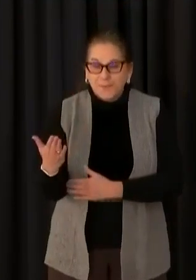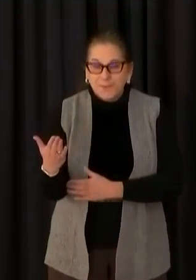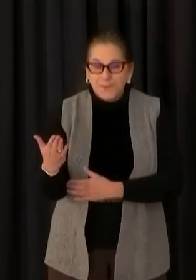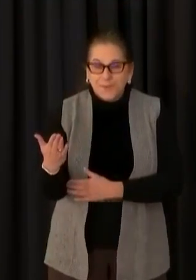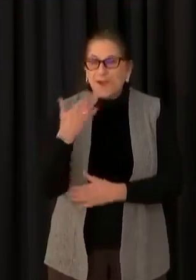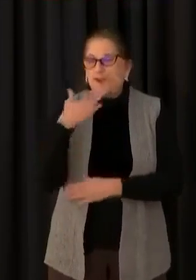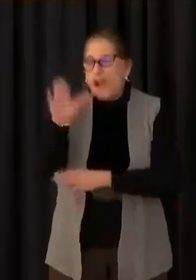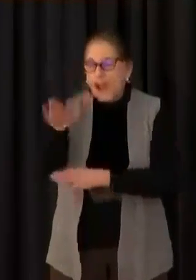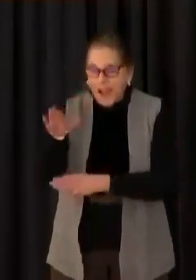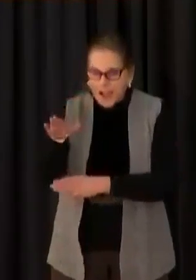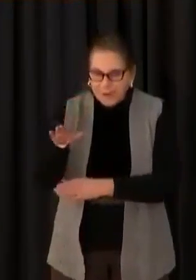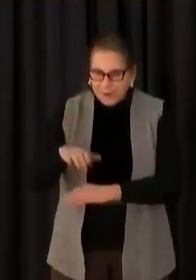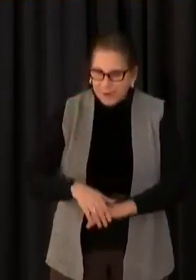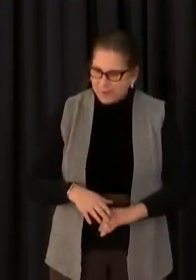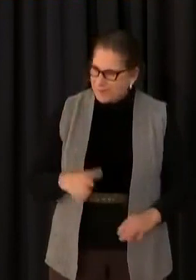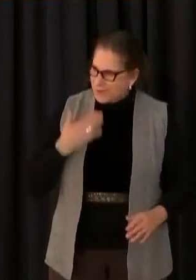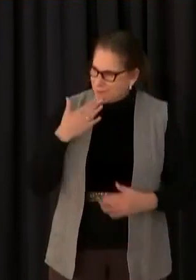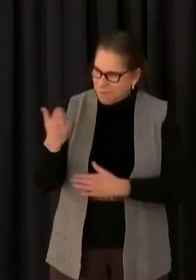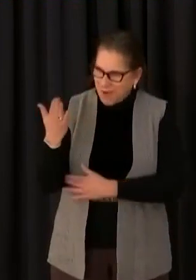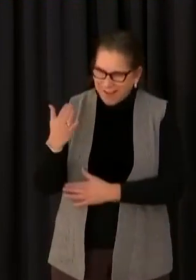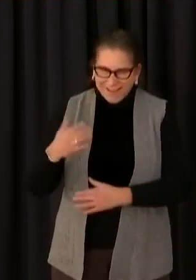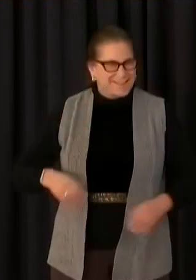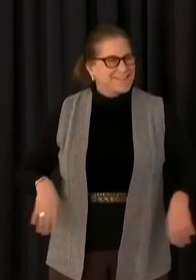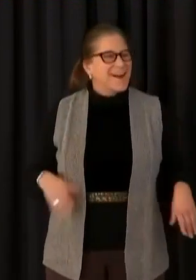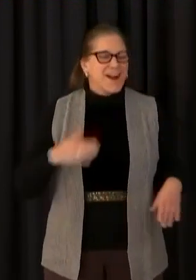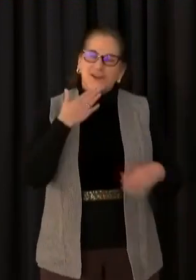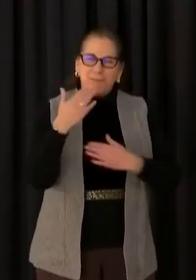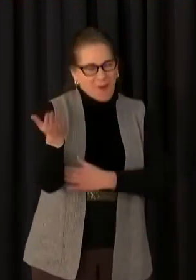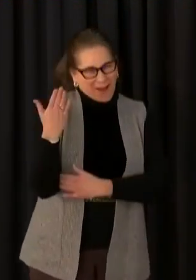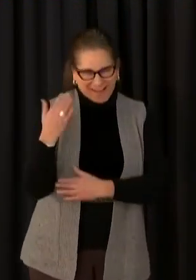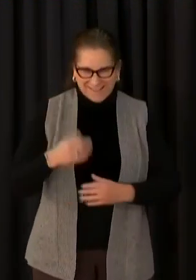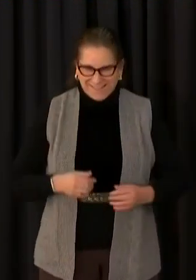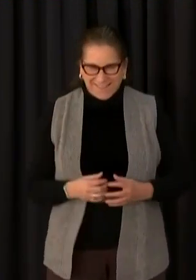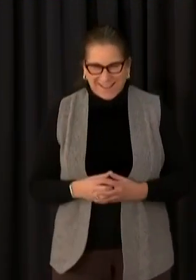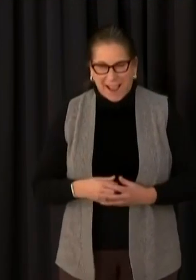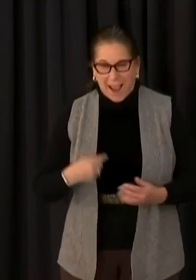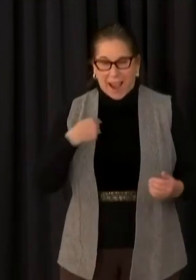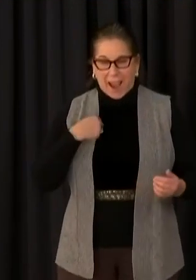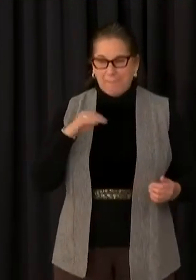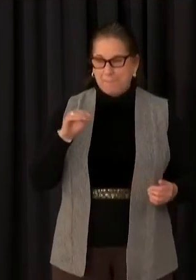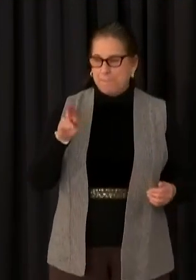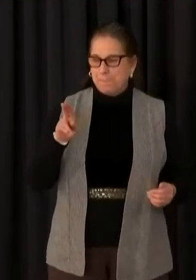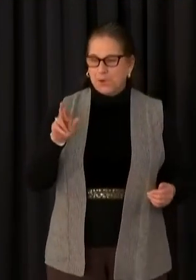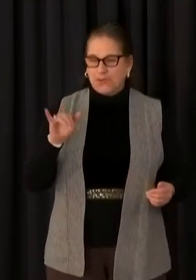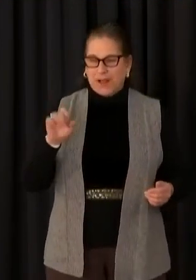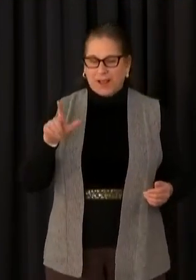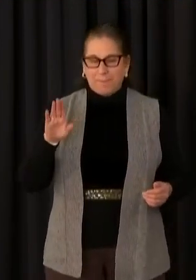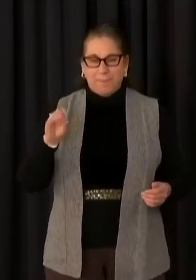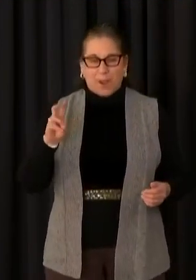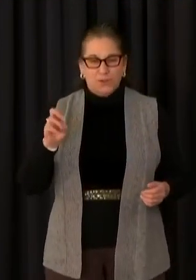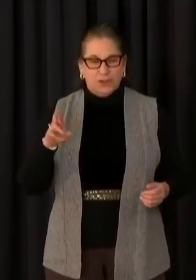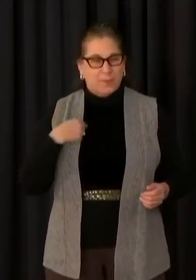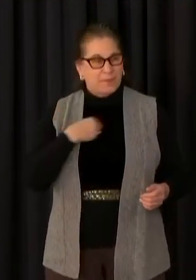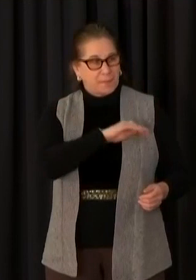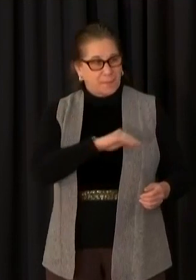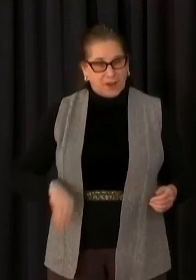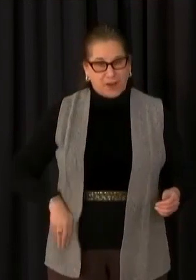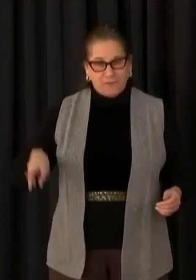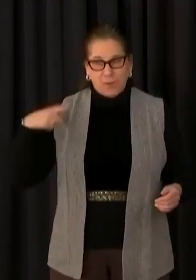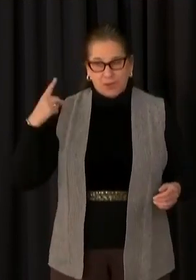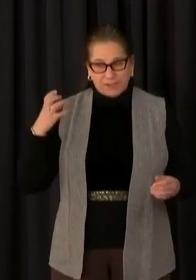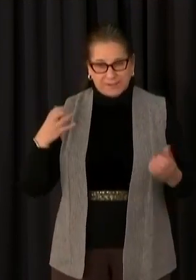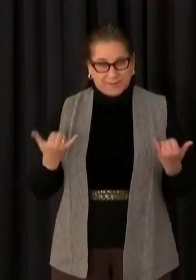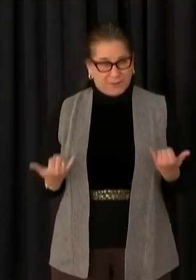Good afternoon, everybody. Good morning, I should say. I'm Muriel Bowser. I'm the mayor of Washington, D.C. Today, I